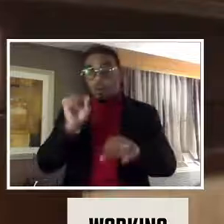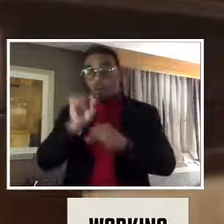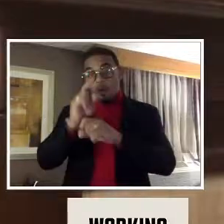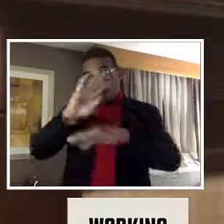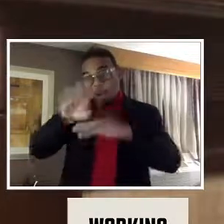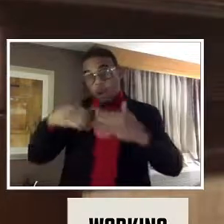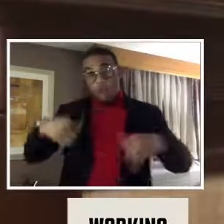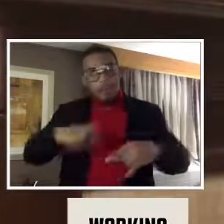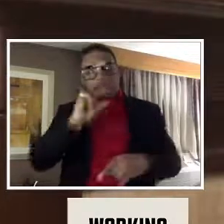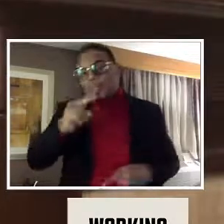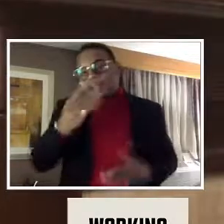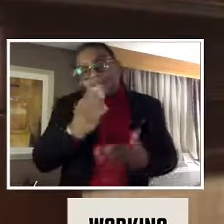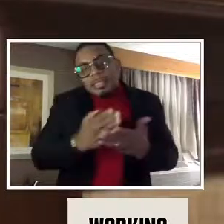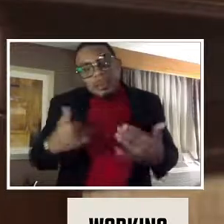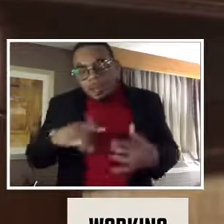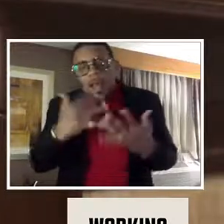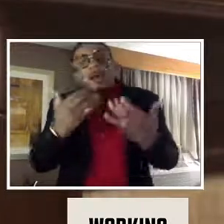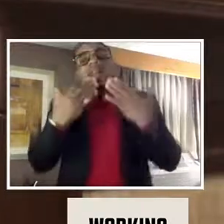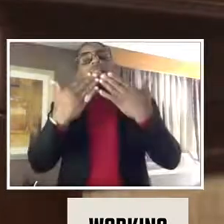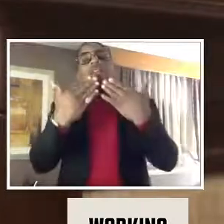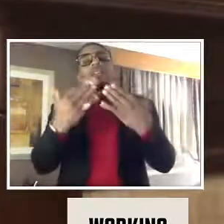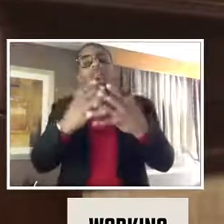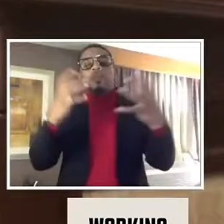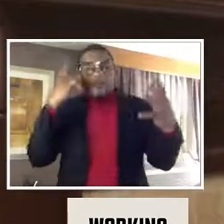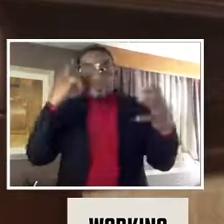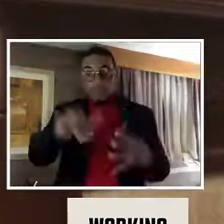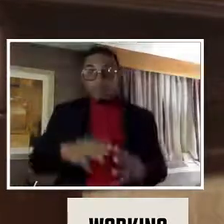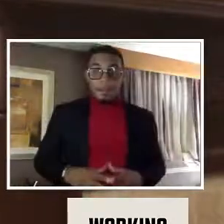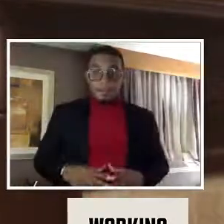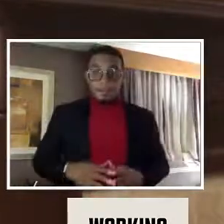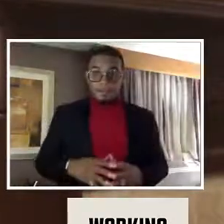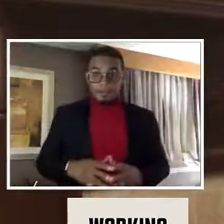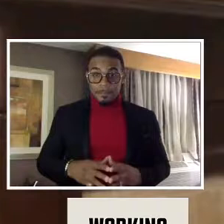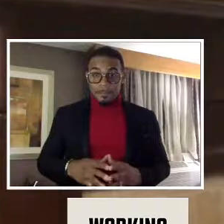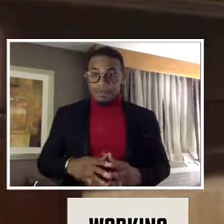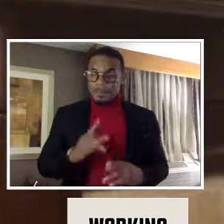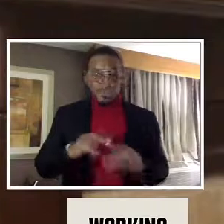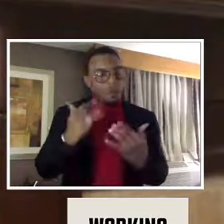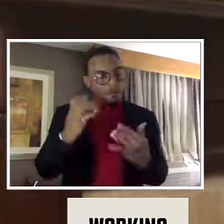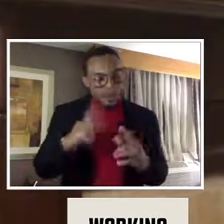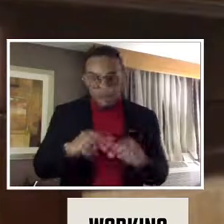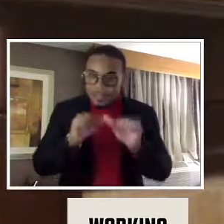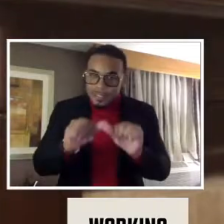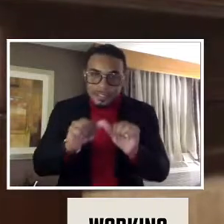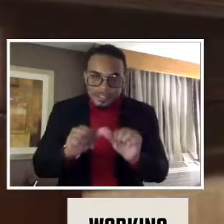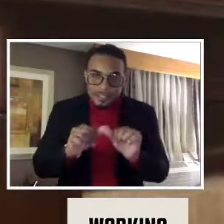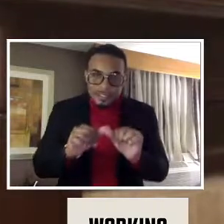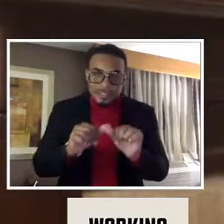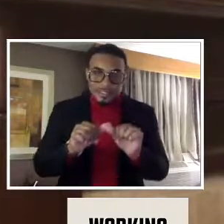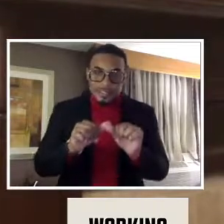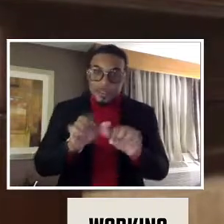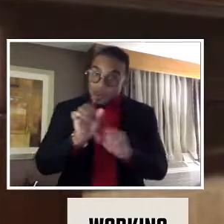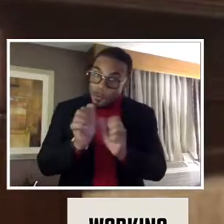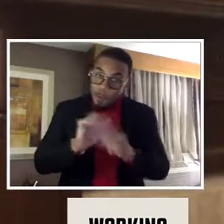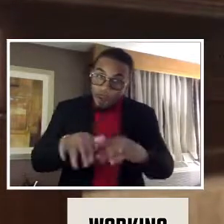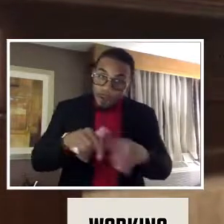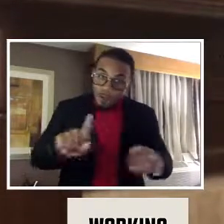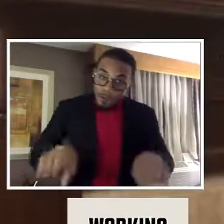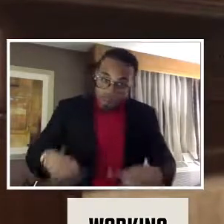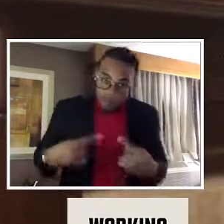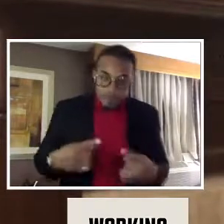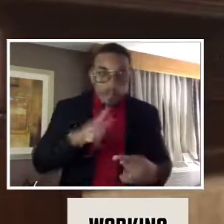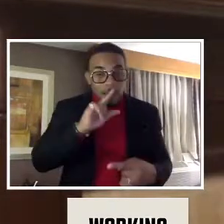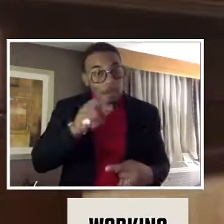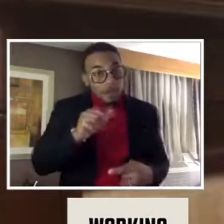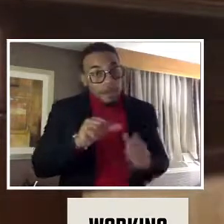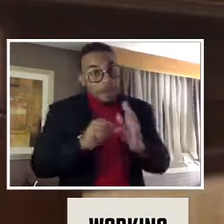for all of us, not just some of us. So I want to thank you all so much for that. And I can't wait to continue to work with all of you alongside, not